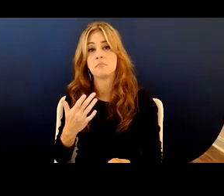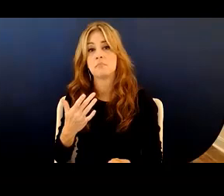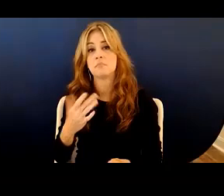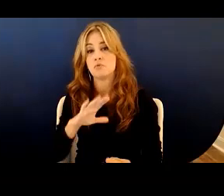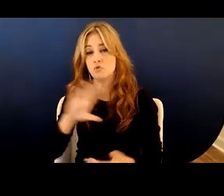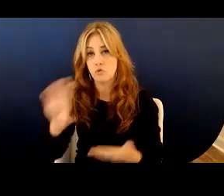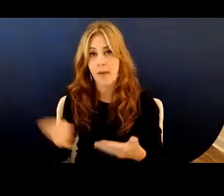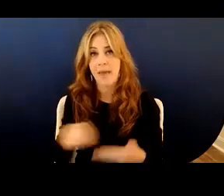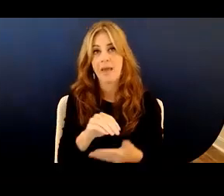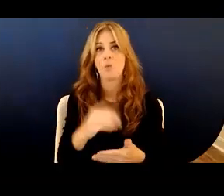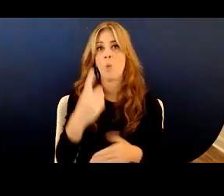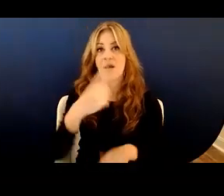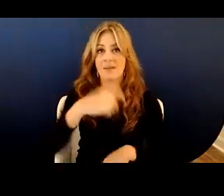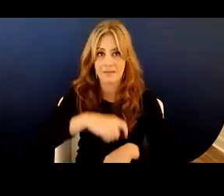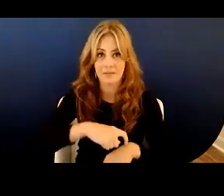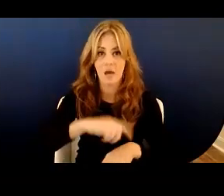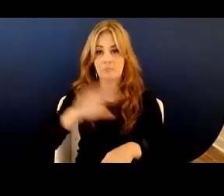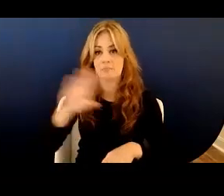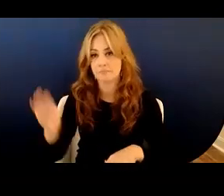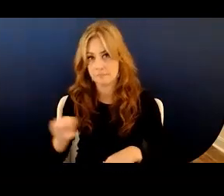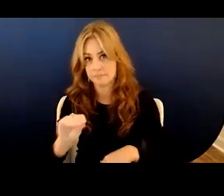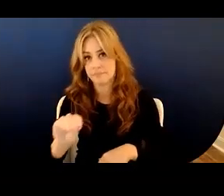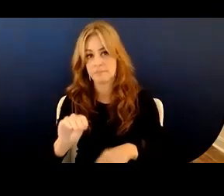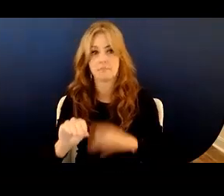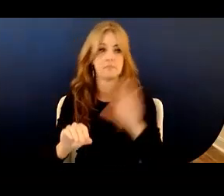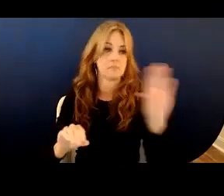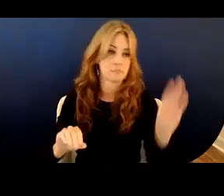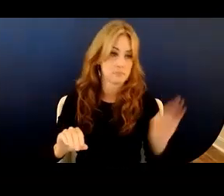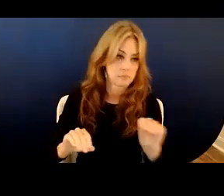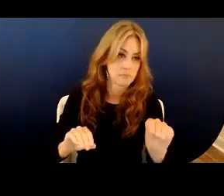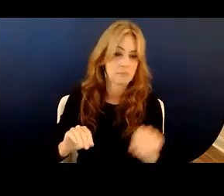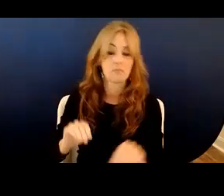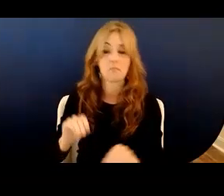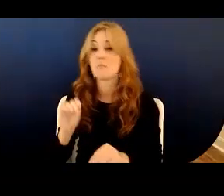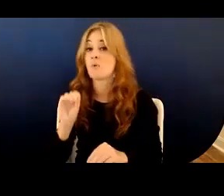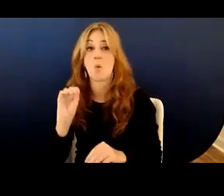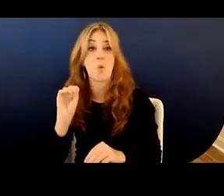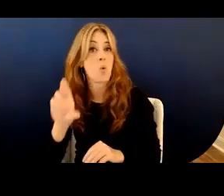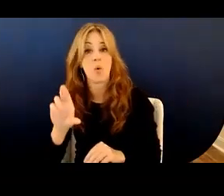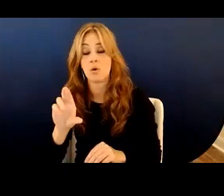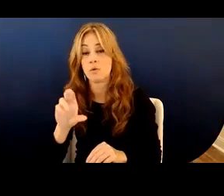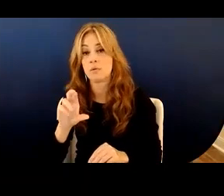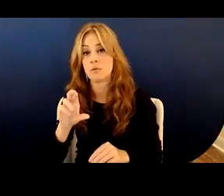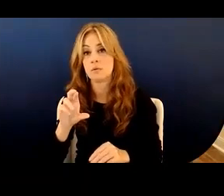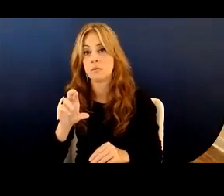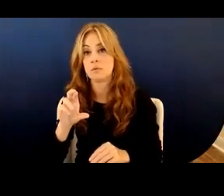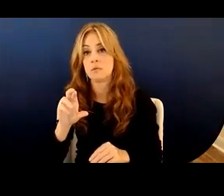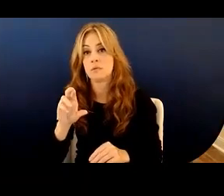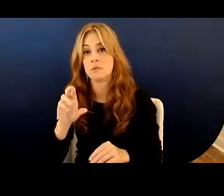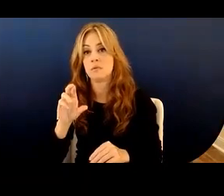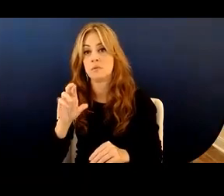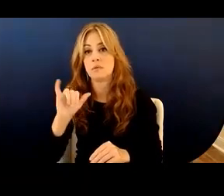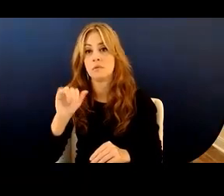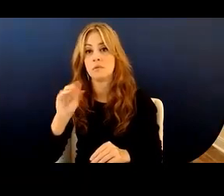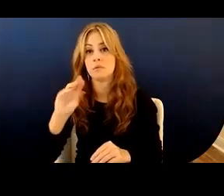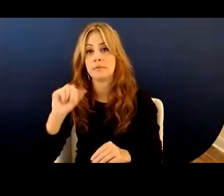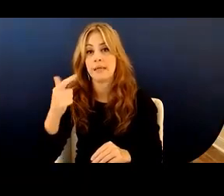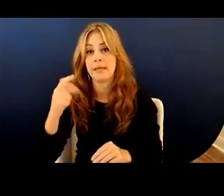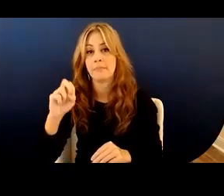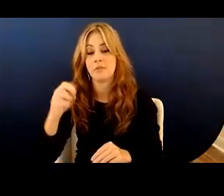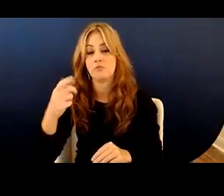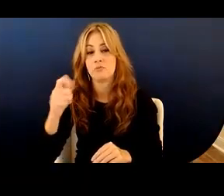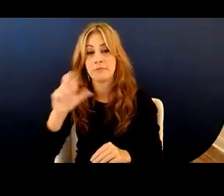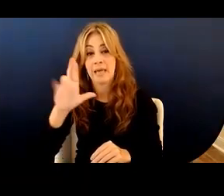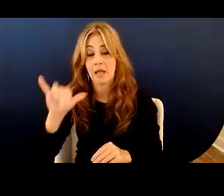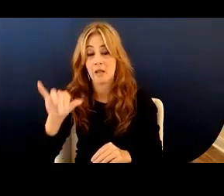one at a time to your content boxes. You can also, using the image gallery, load all